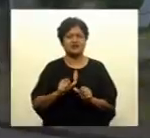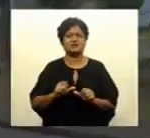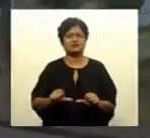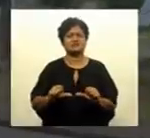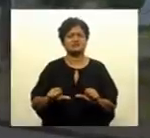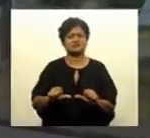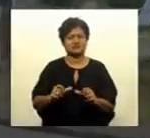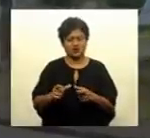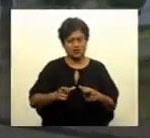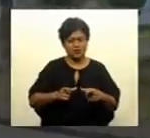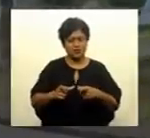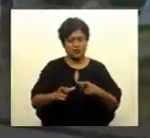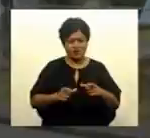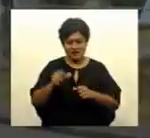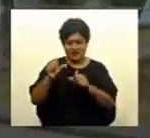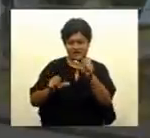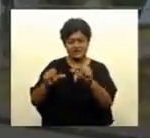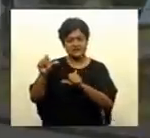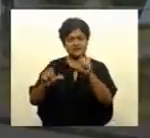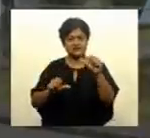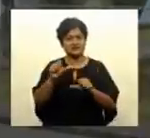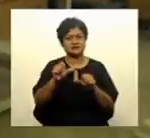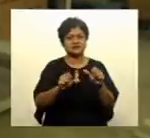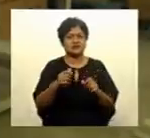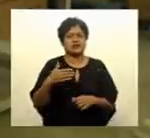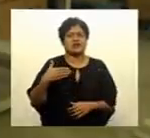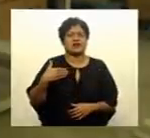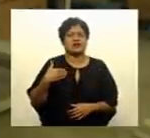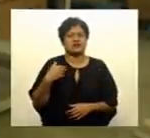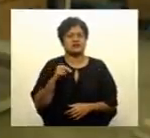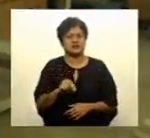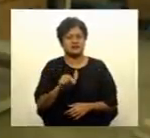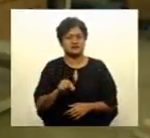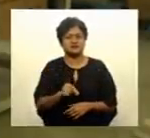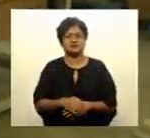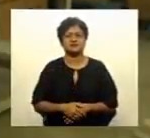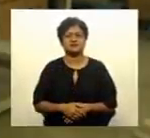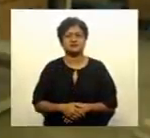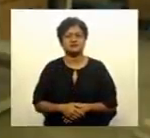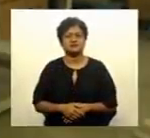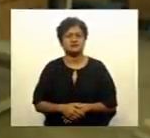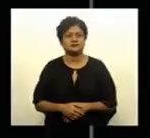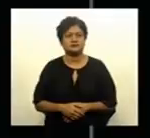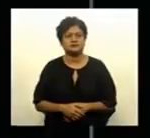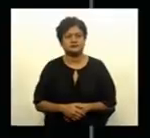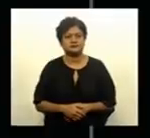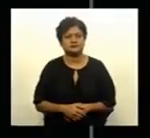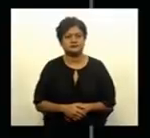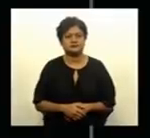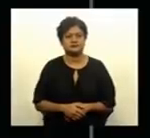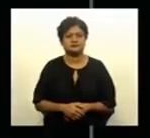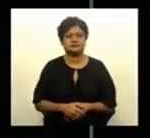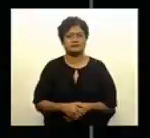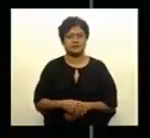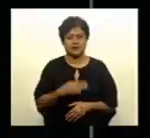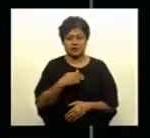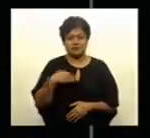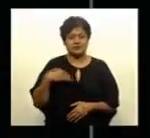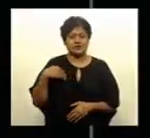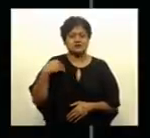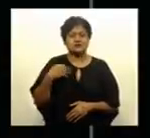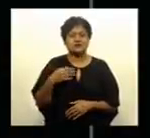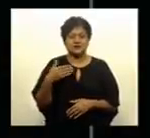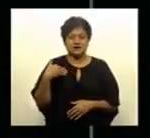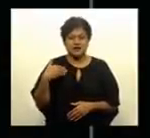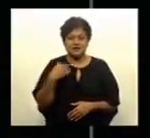as assessments of Fiji's priority health needs. Koroitandulala, FBC News. The Ministry of Health